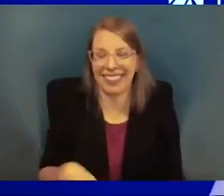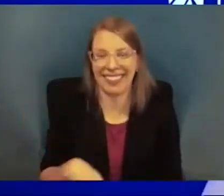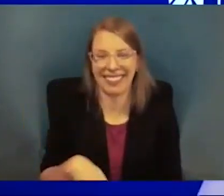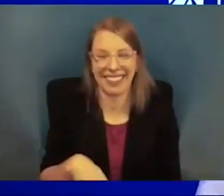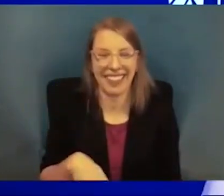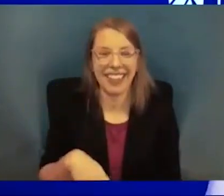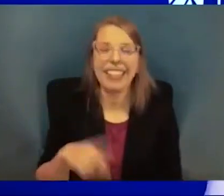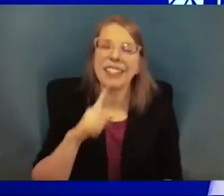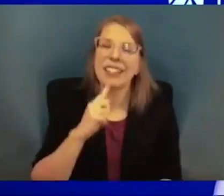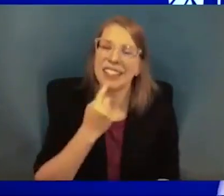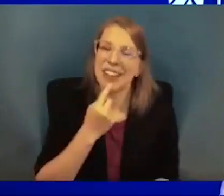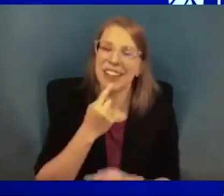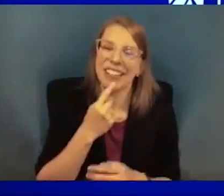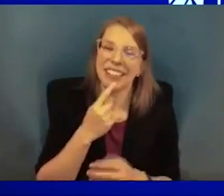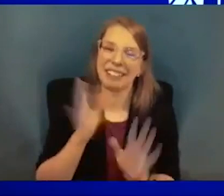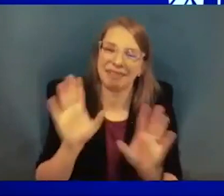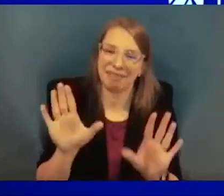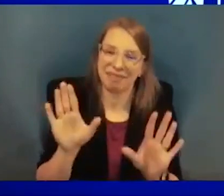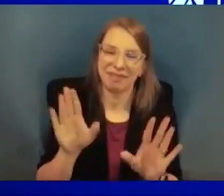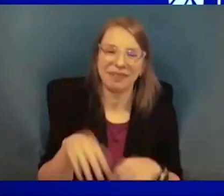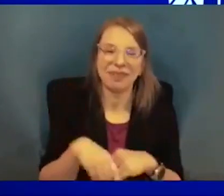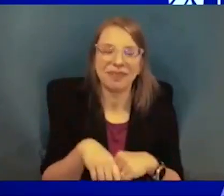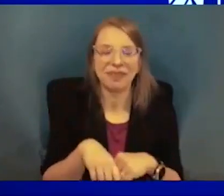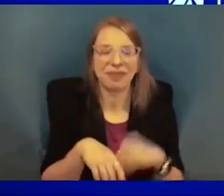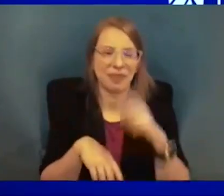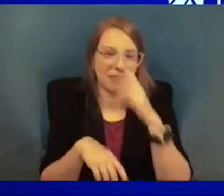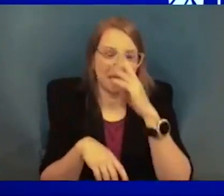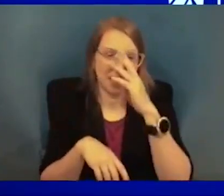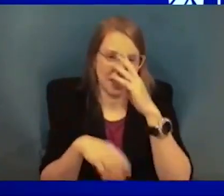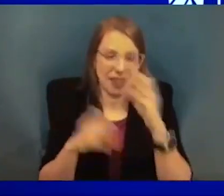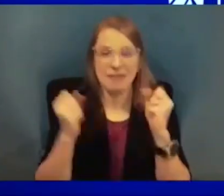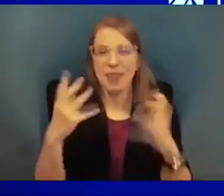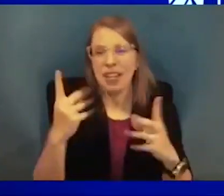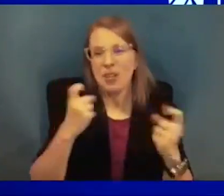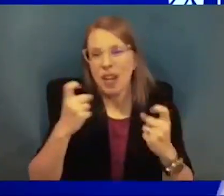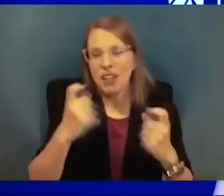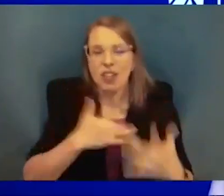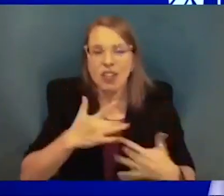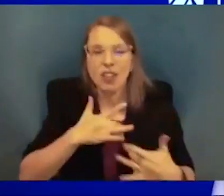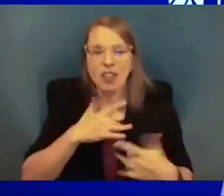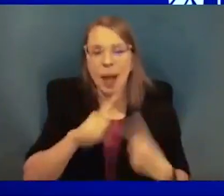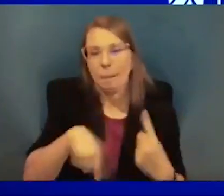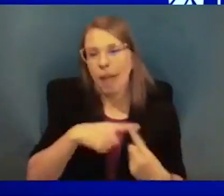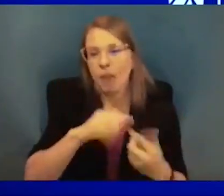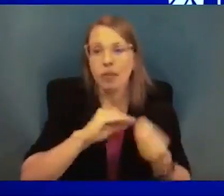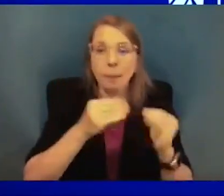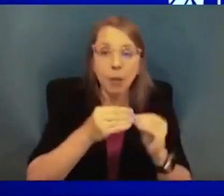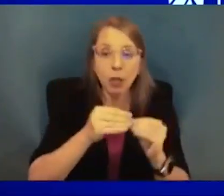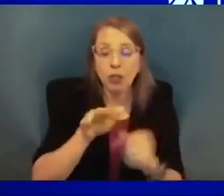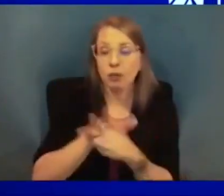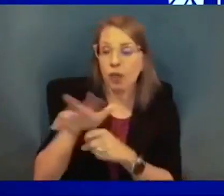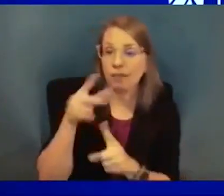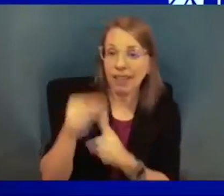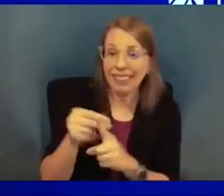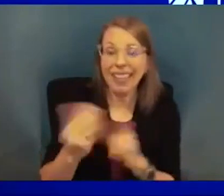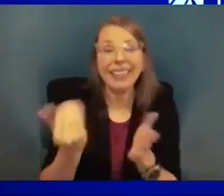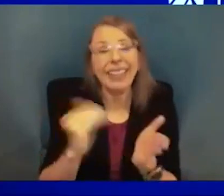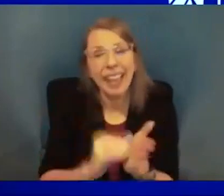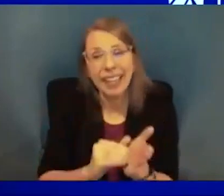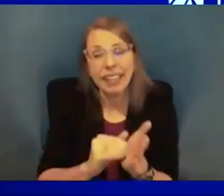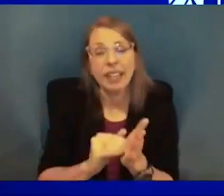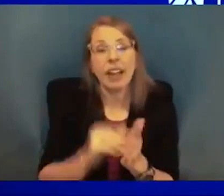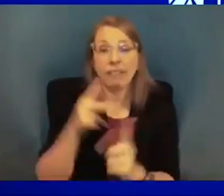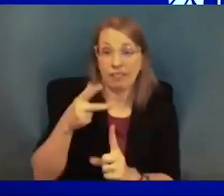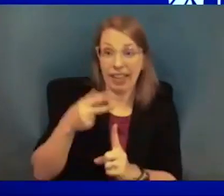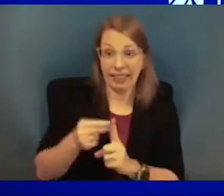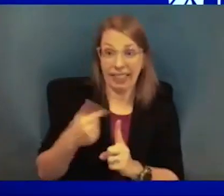here, we have a lot of questions and concerns about the numbers and the fully vaccinated. Again, the vaccines that we have